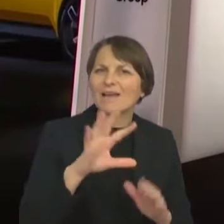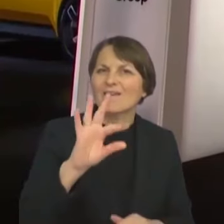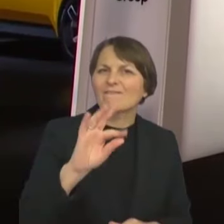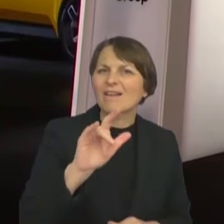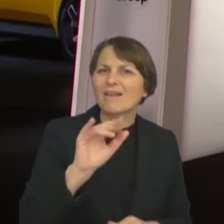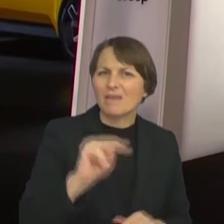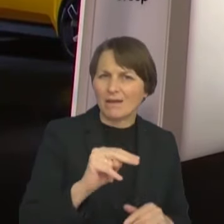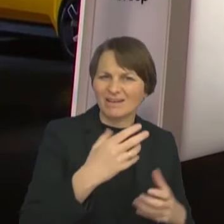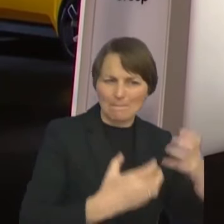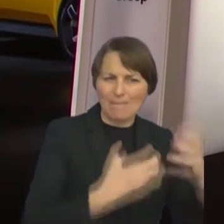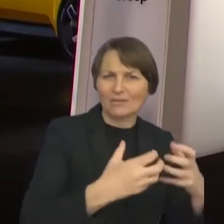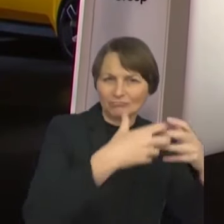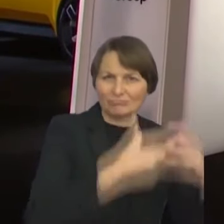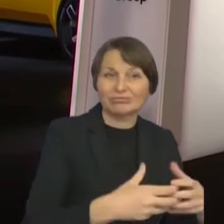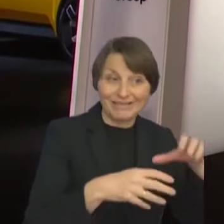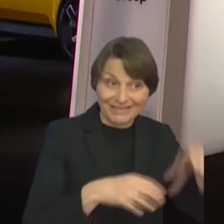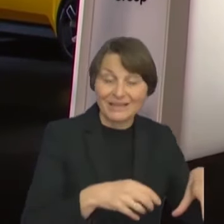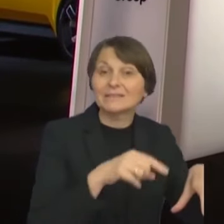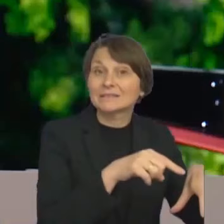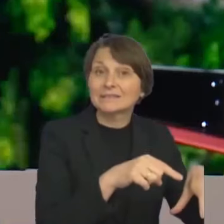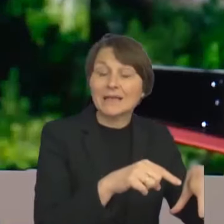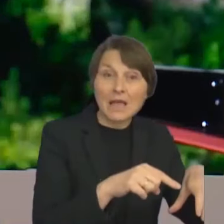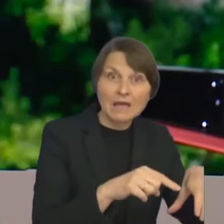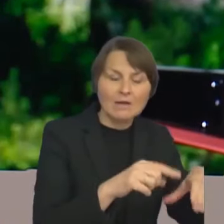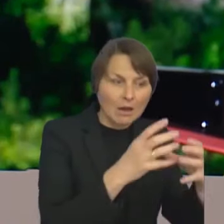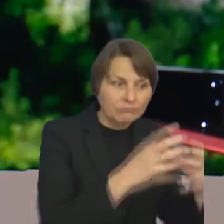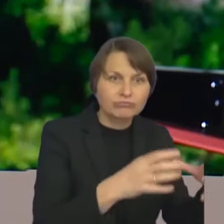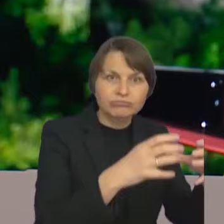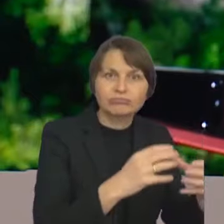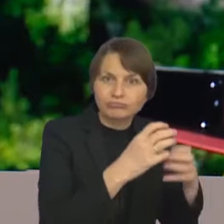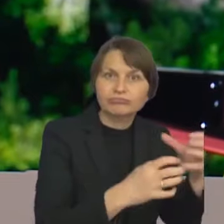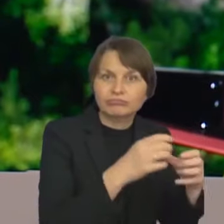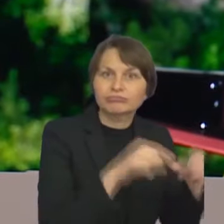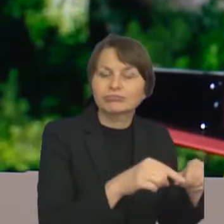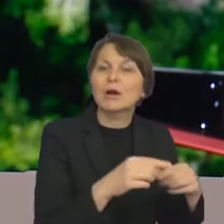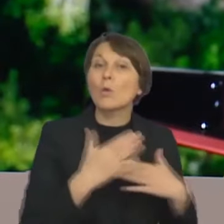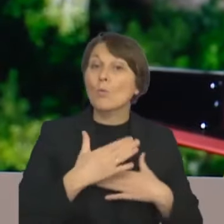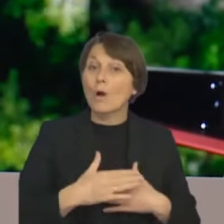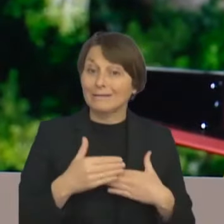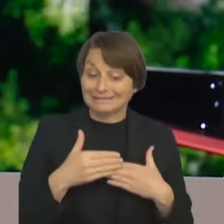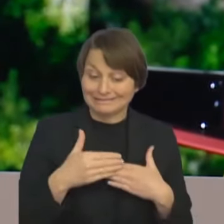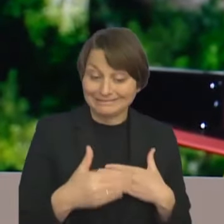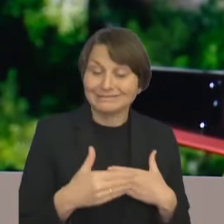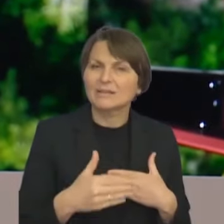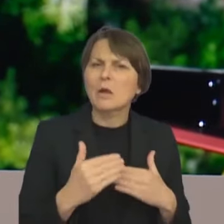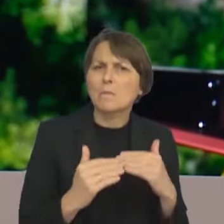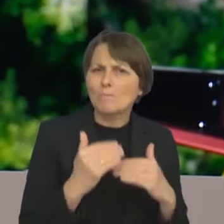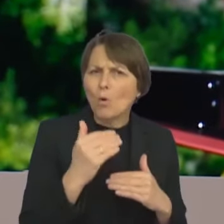our ambition is to actually create in the medium term more turnover and